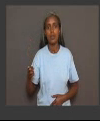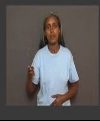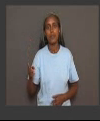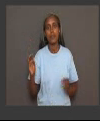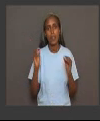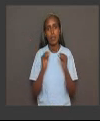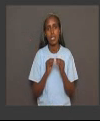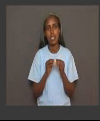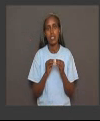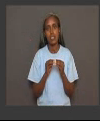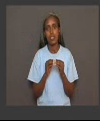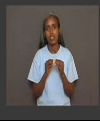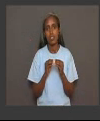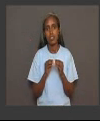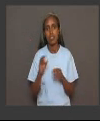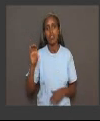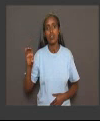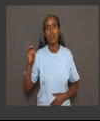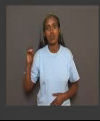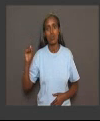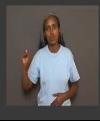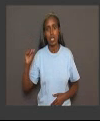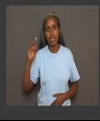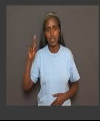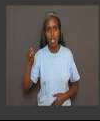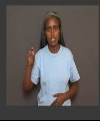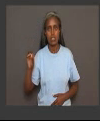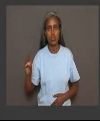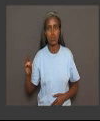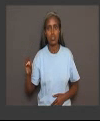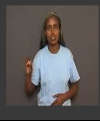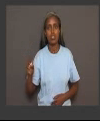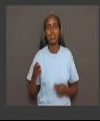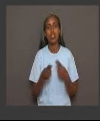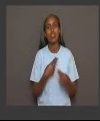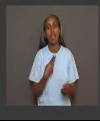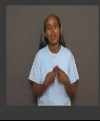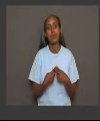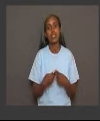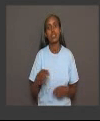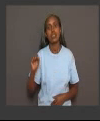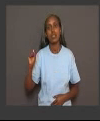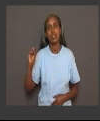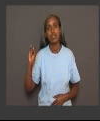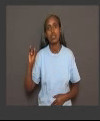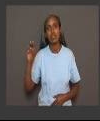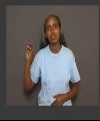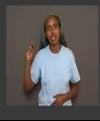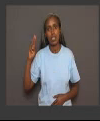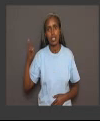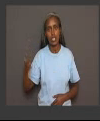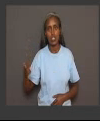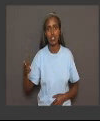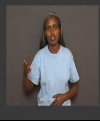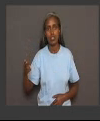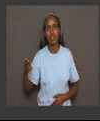h plus cosine x naught times